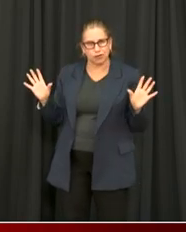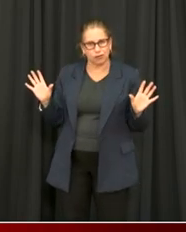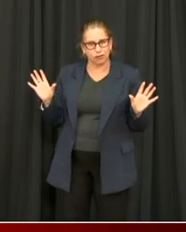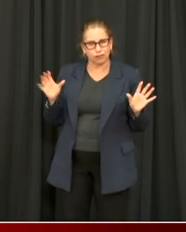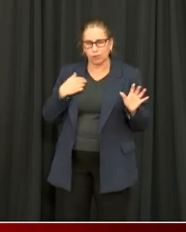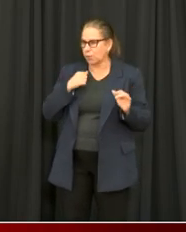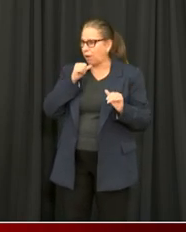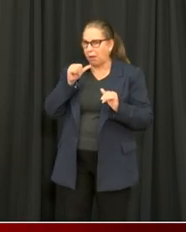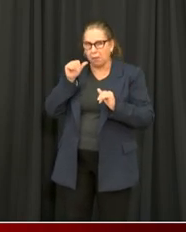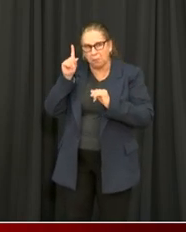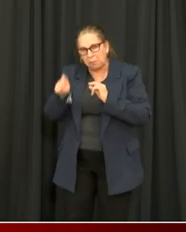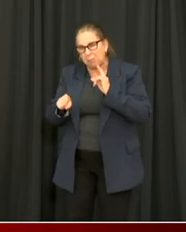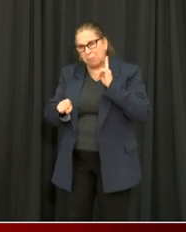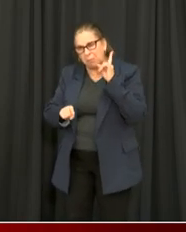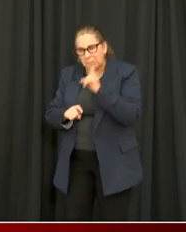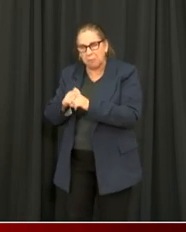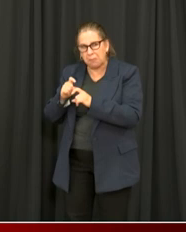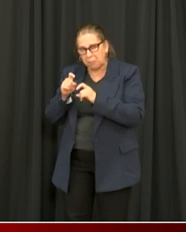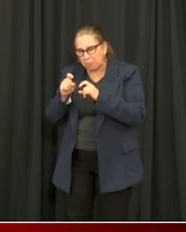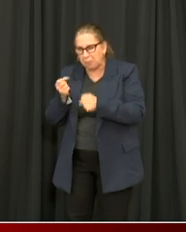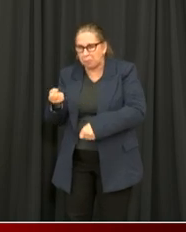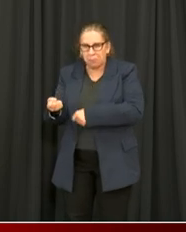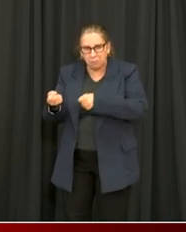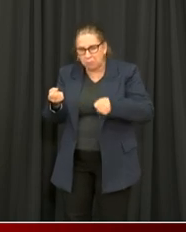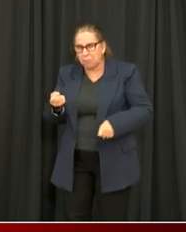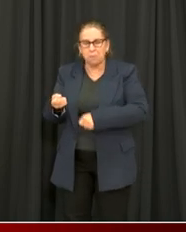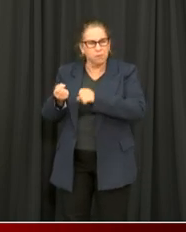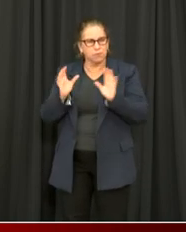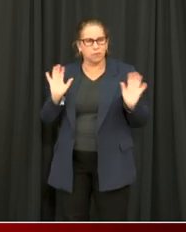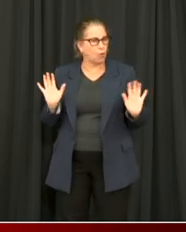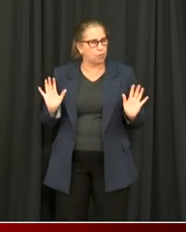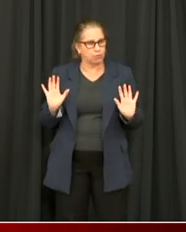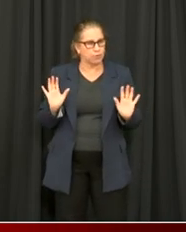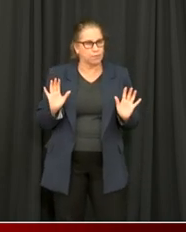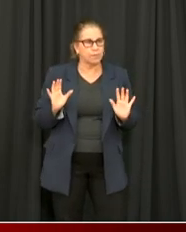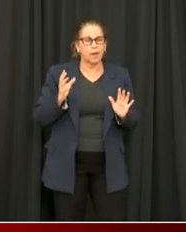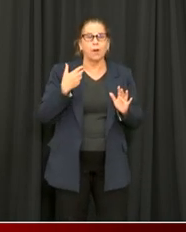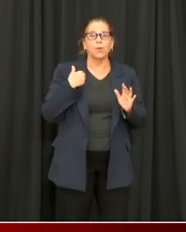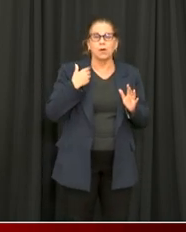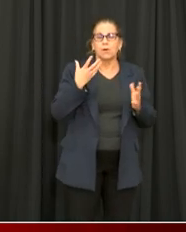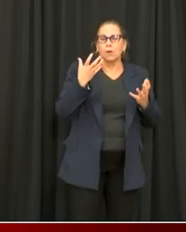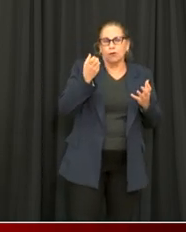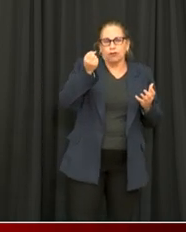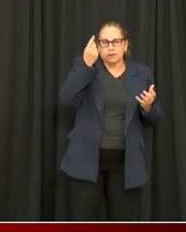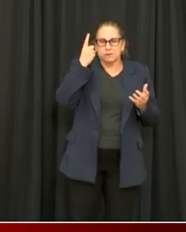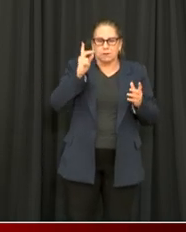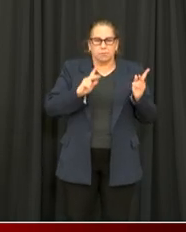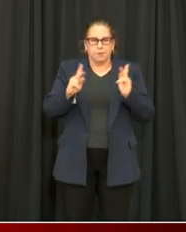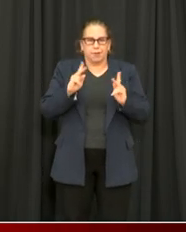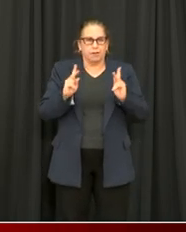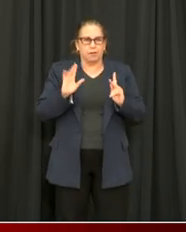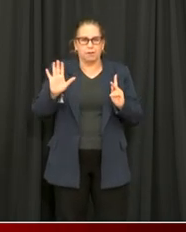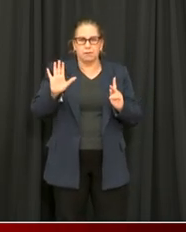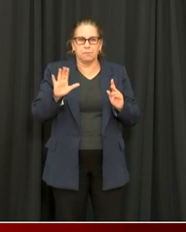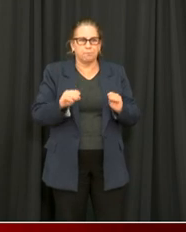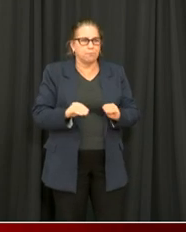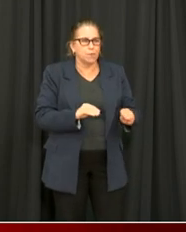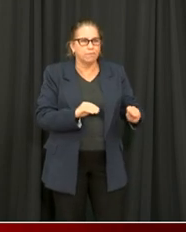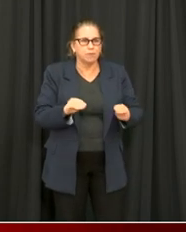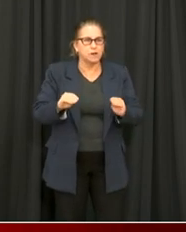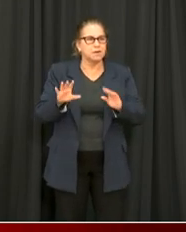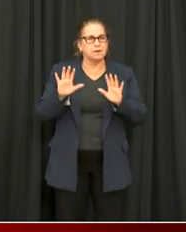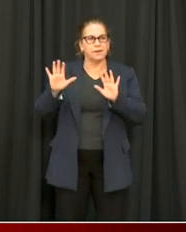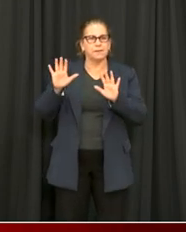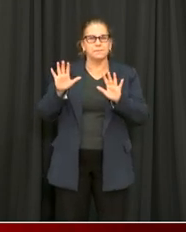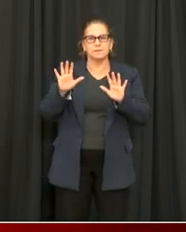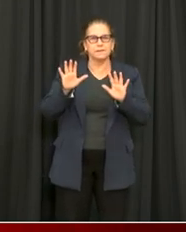do is we're trying to ascertain people's movements to be able to identify if there is a particular source of